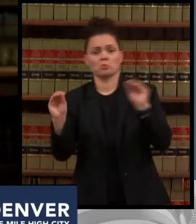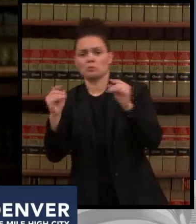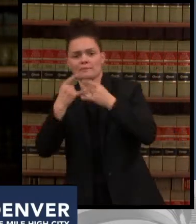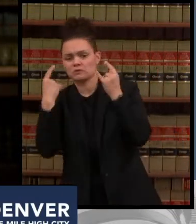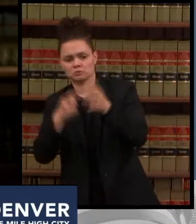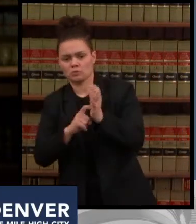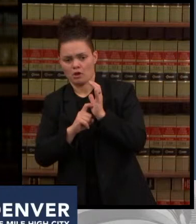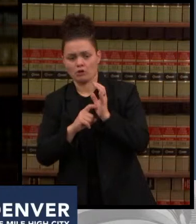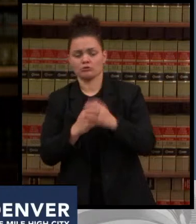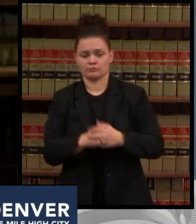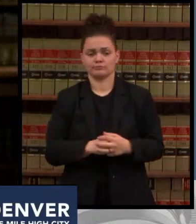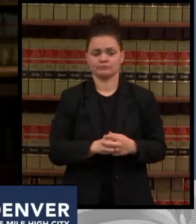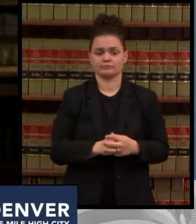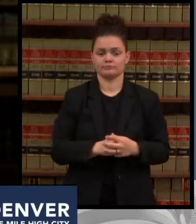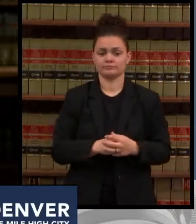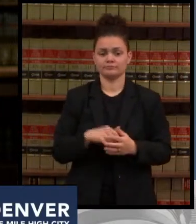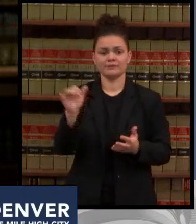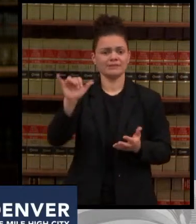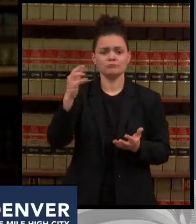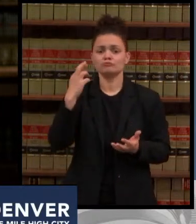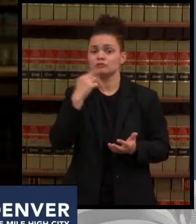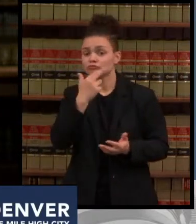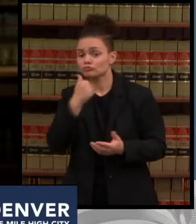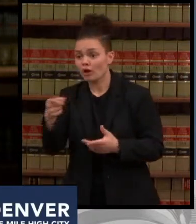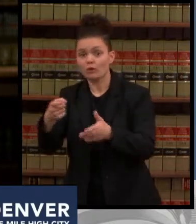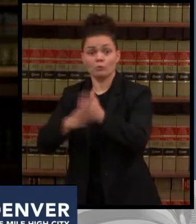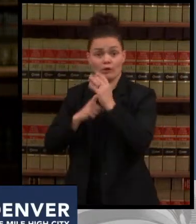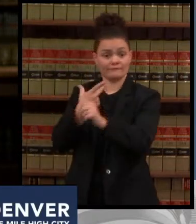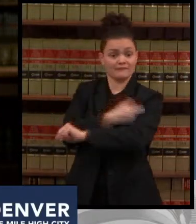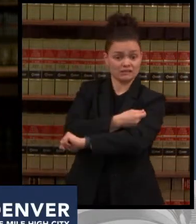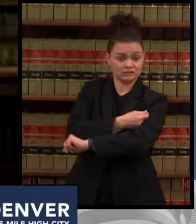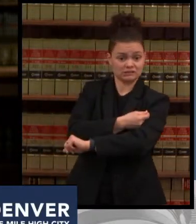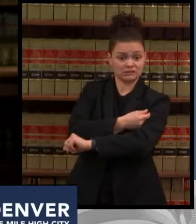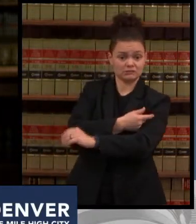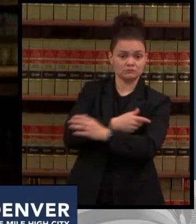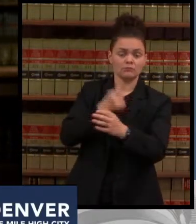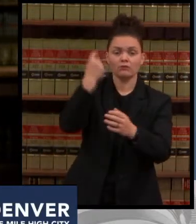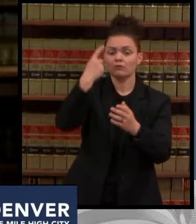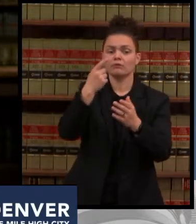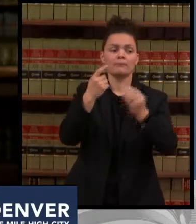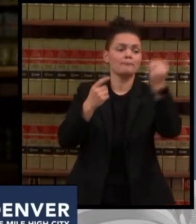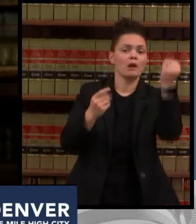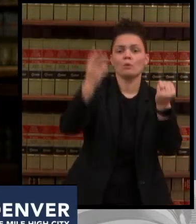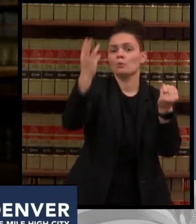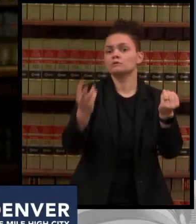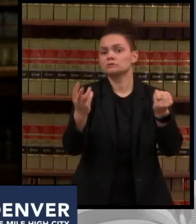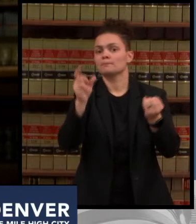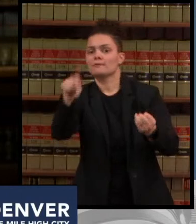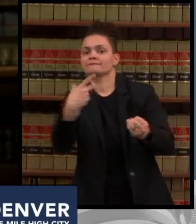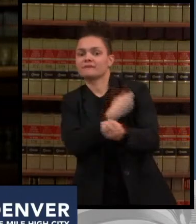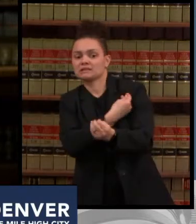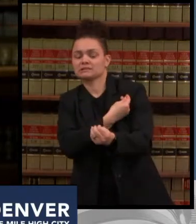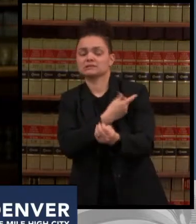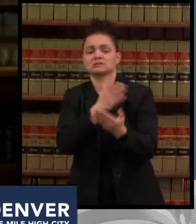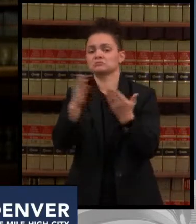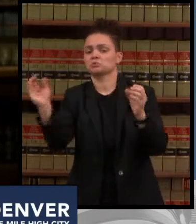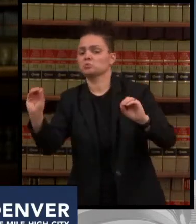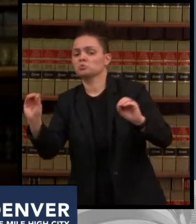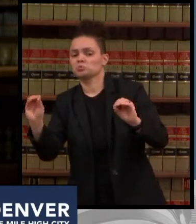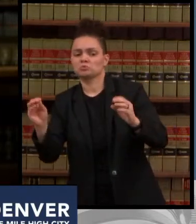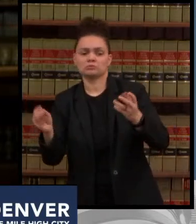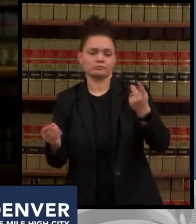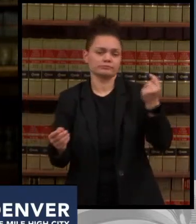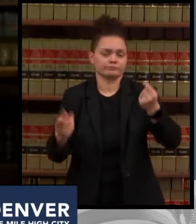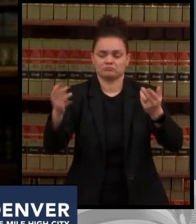days of the week. And we really think that this provides an opportunity for businesses to pull in more